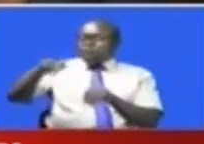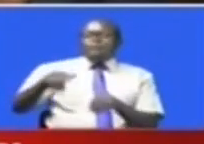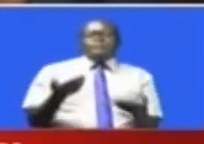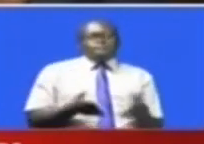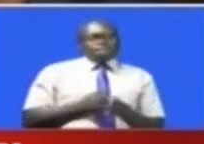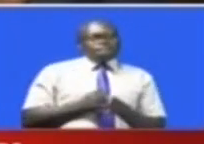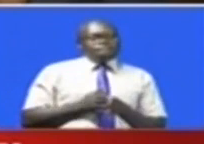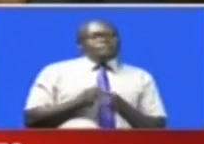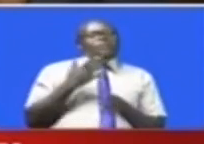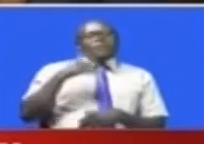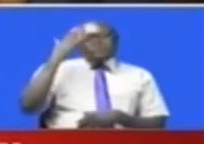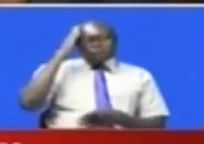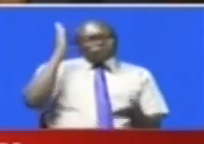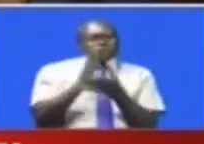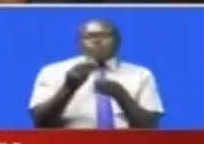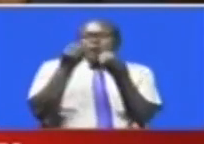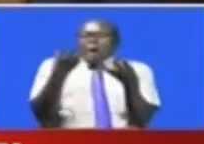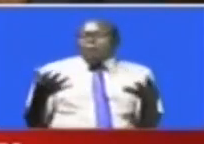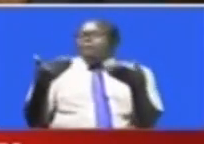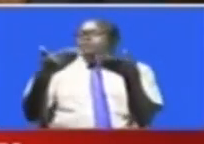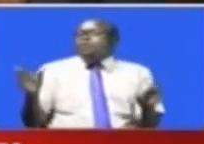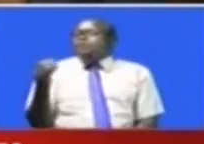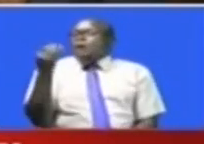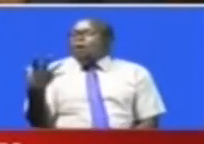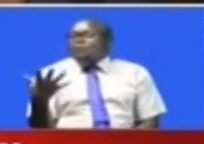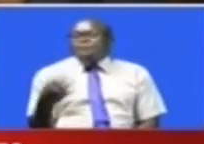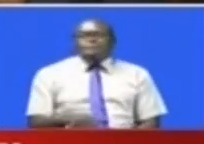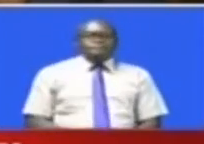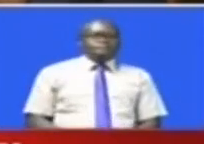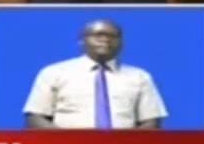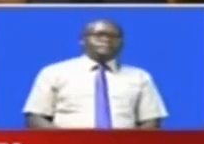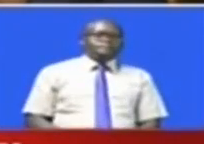conversation. Let's give our viewers a little bit of background.